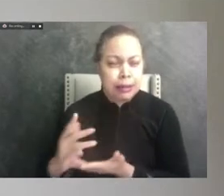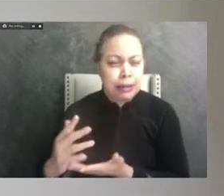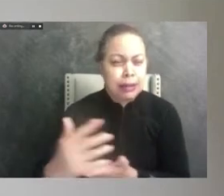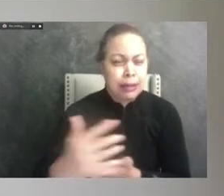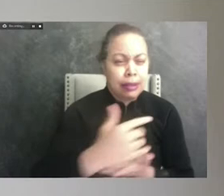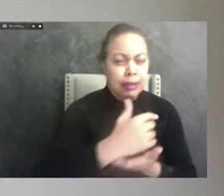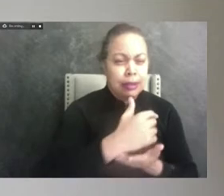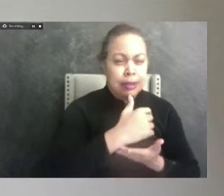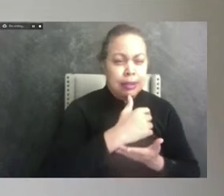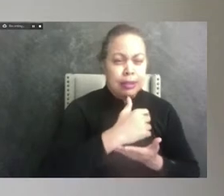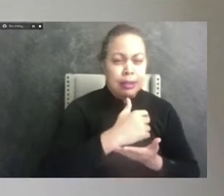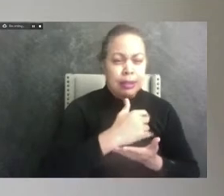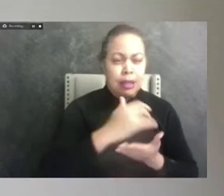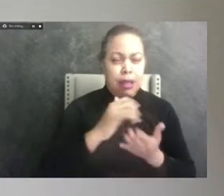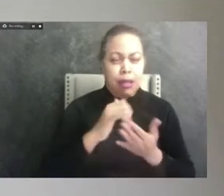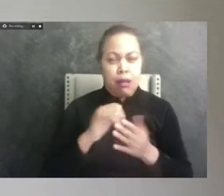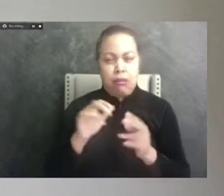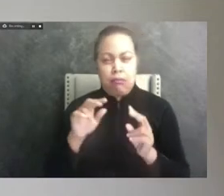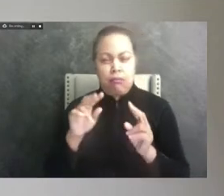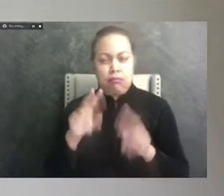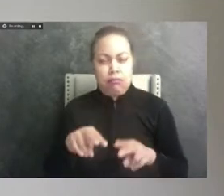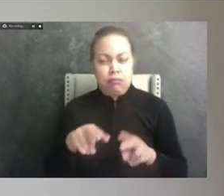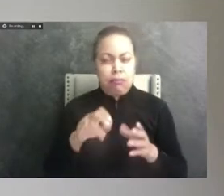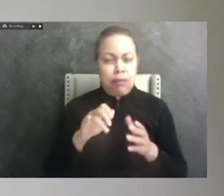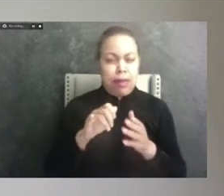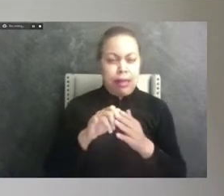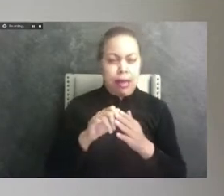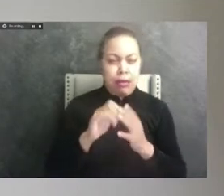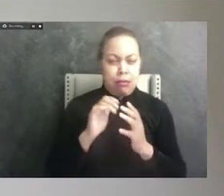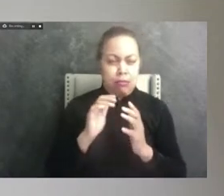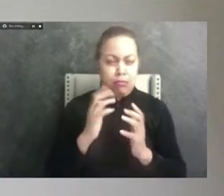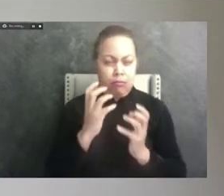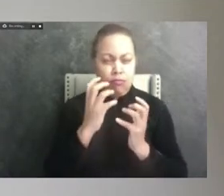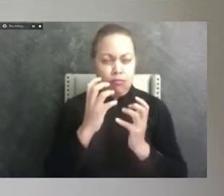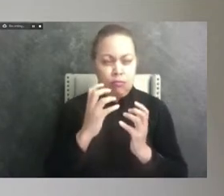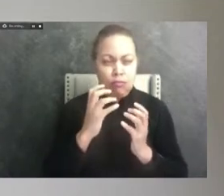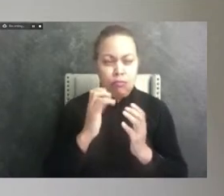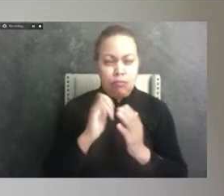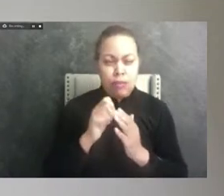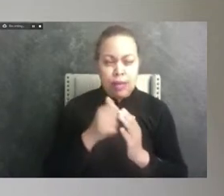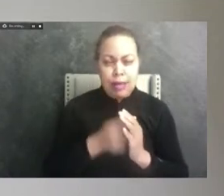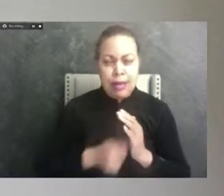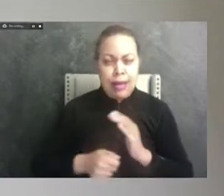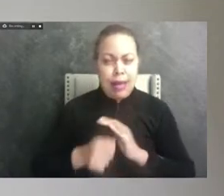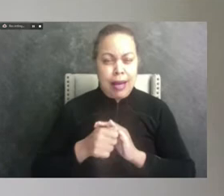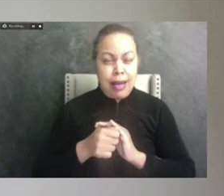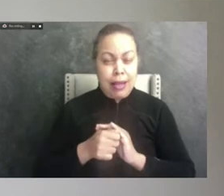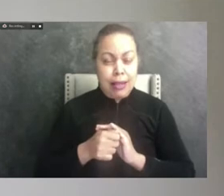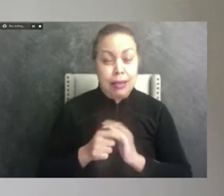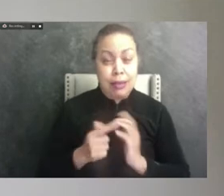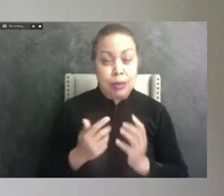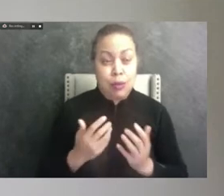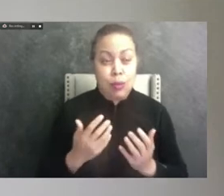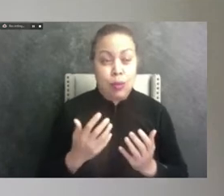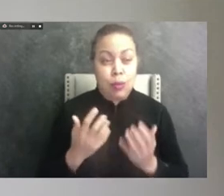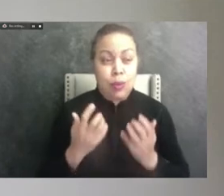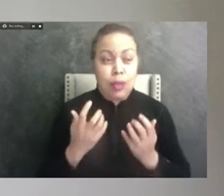A glower that hides wanting.